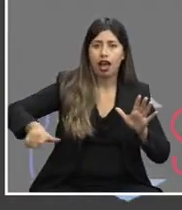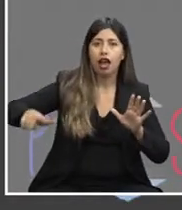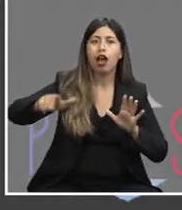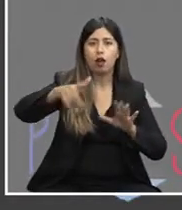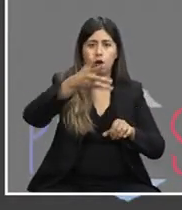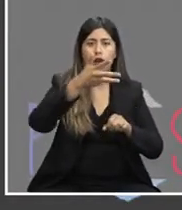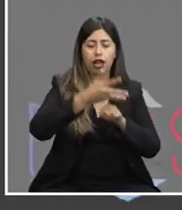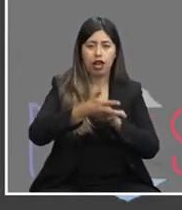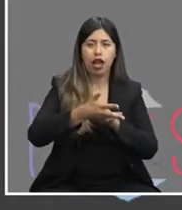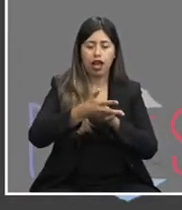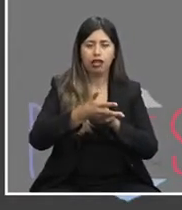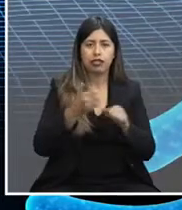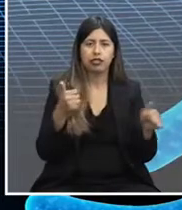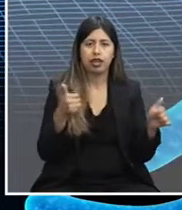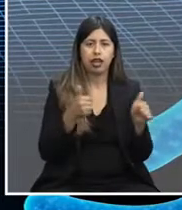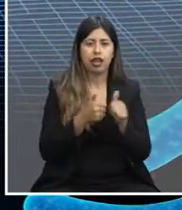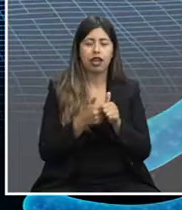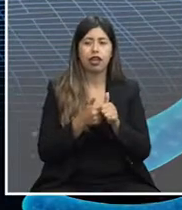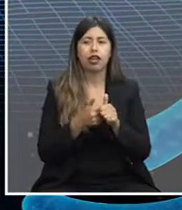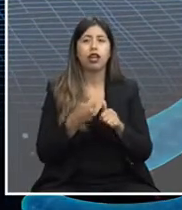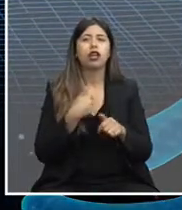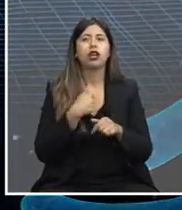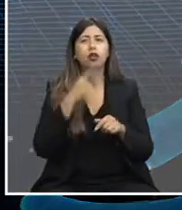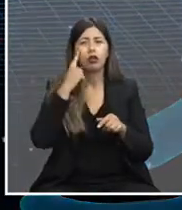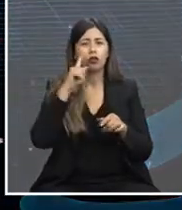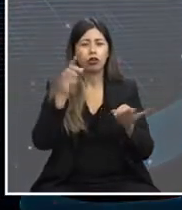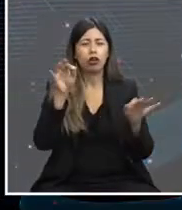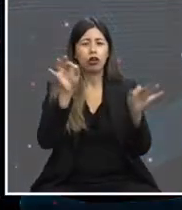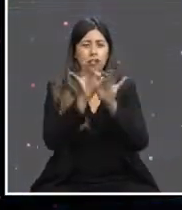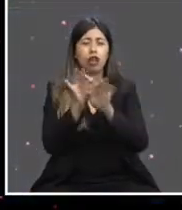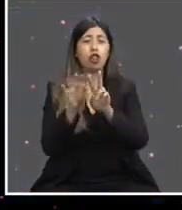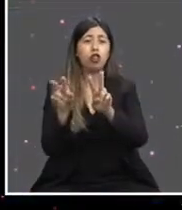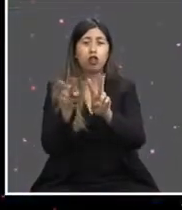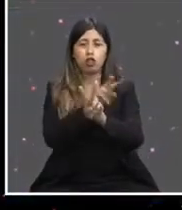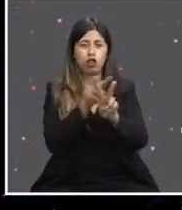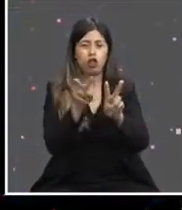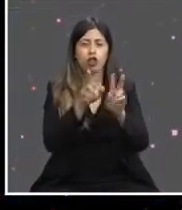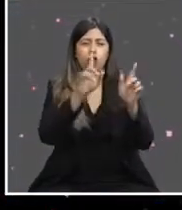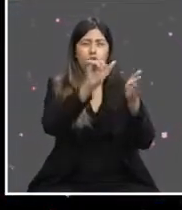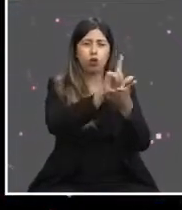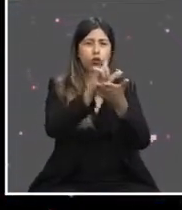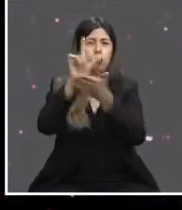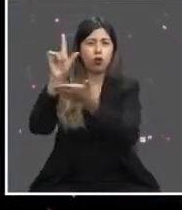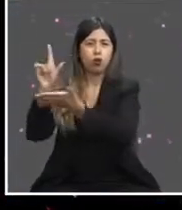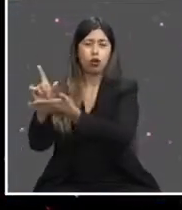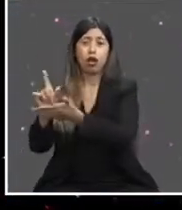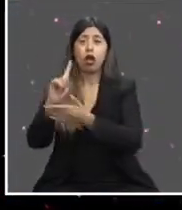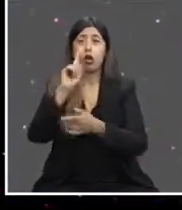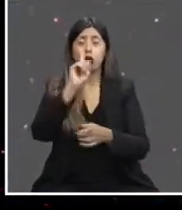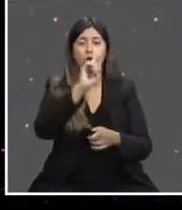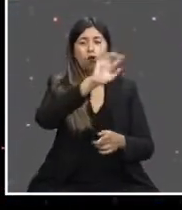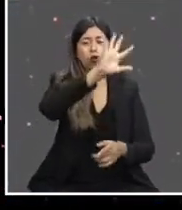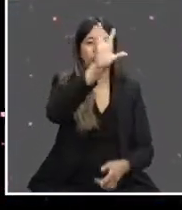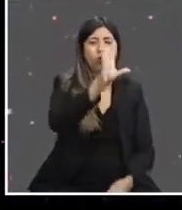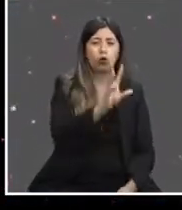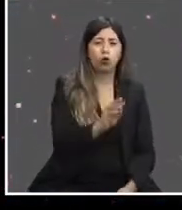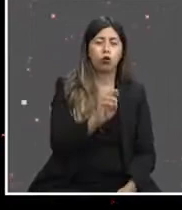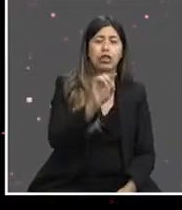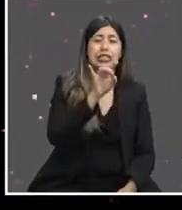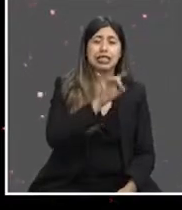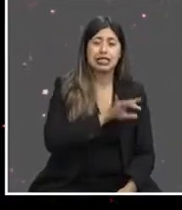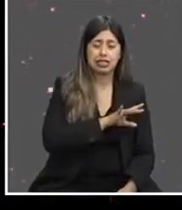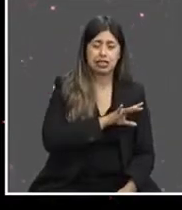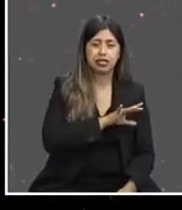two glacier domains here. Firstly, Chile and Patagonia, the ice fields of Chile, and then to the Cordillera